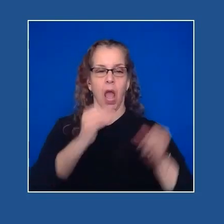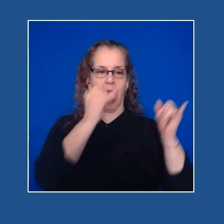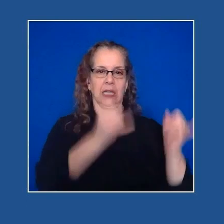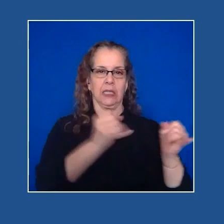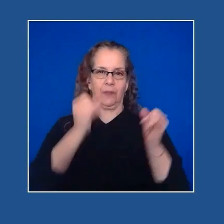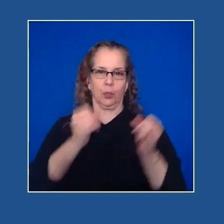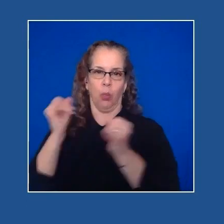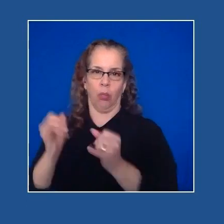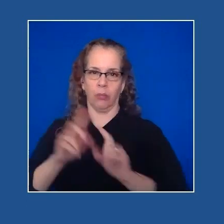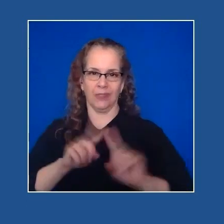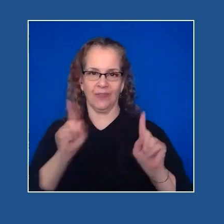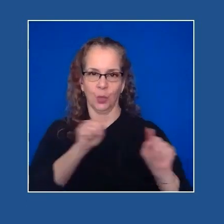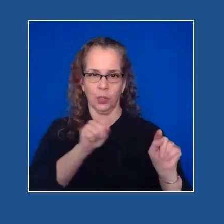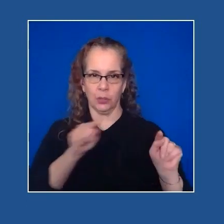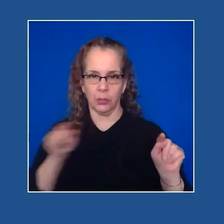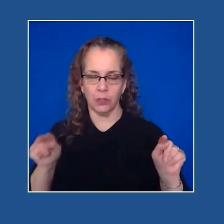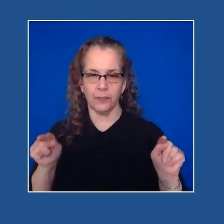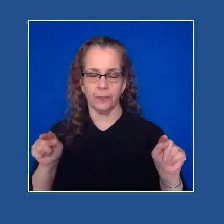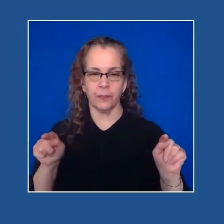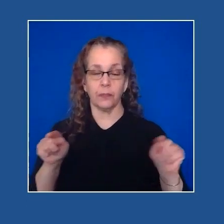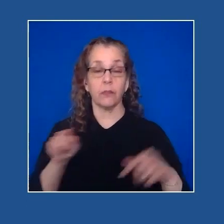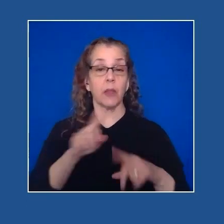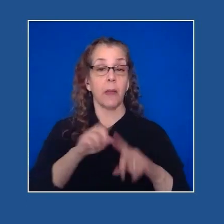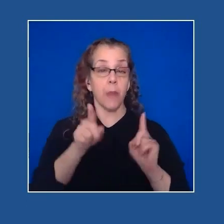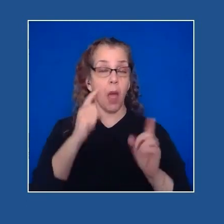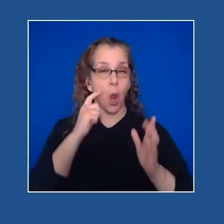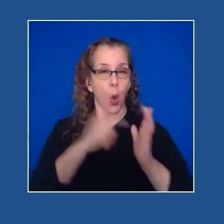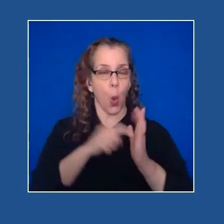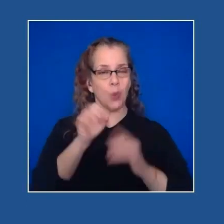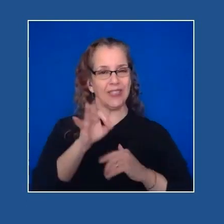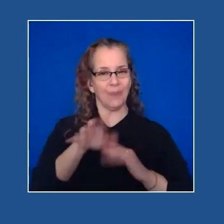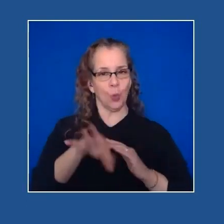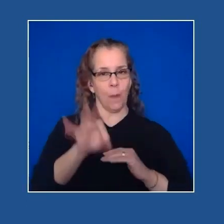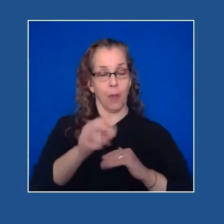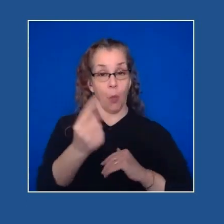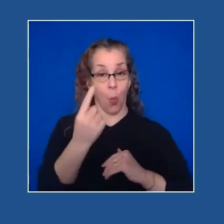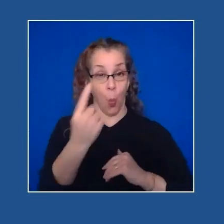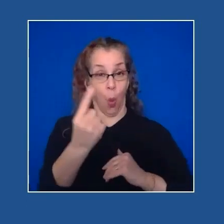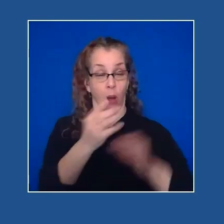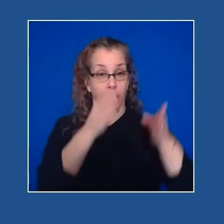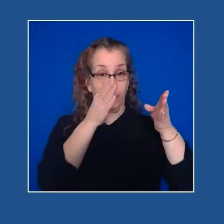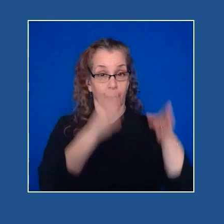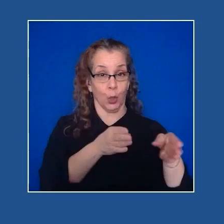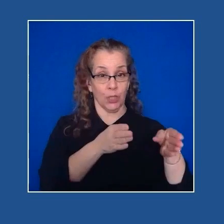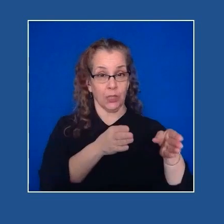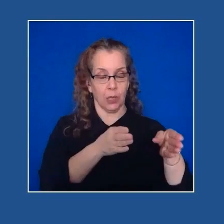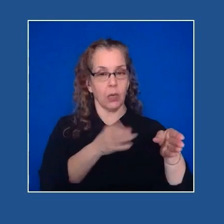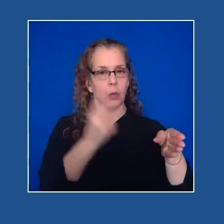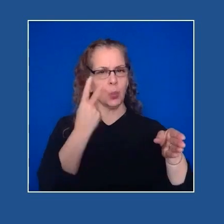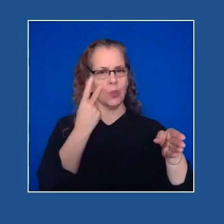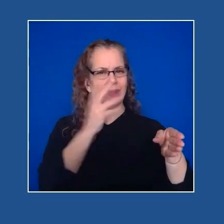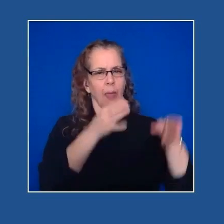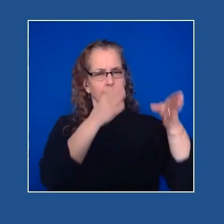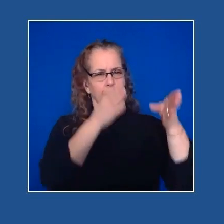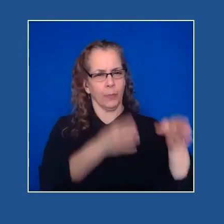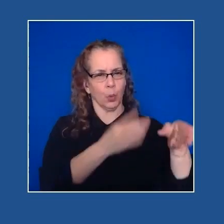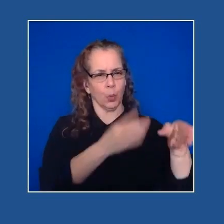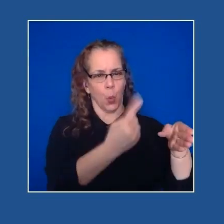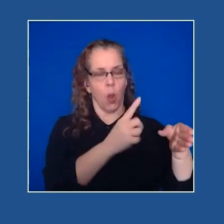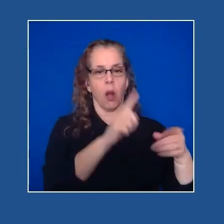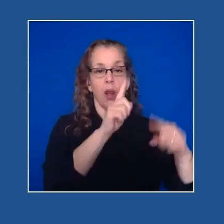you can also see that if you choose any single person, that the individual will have variation within